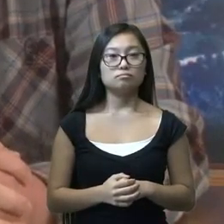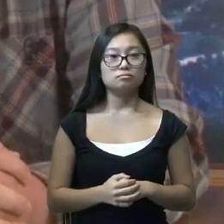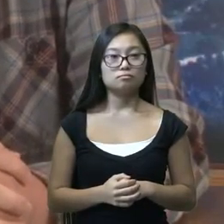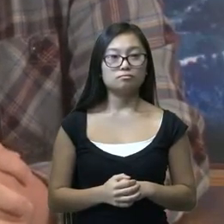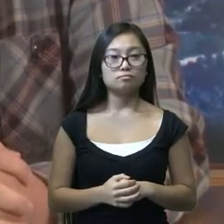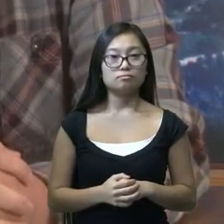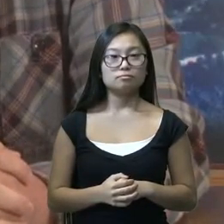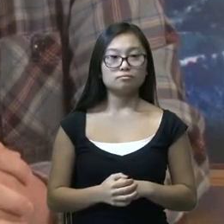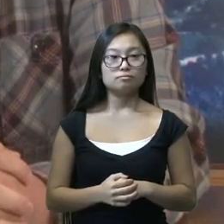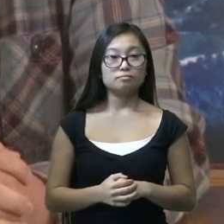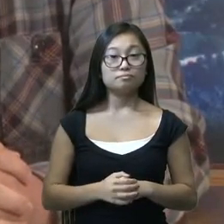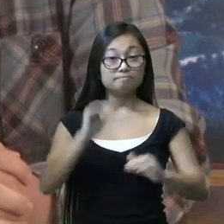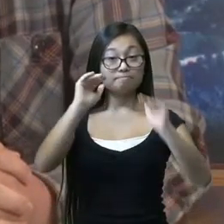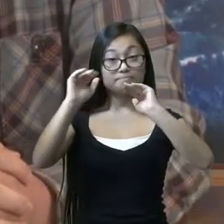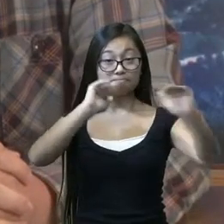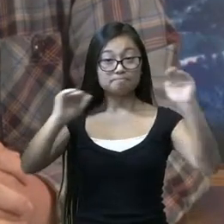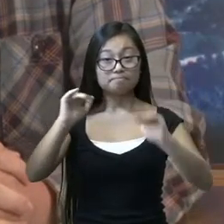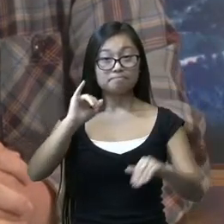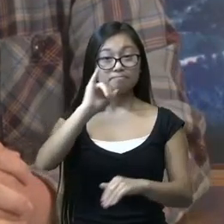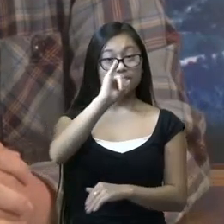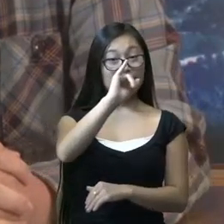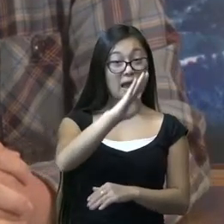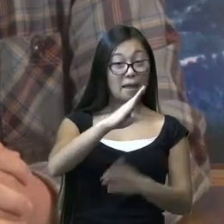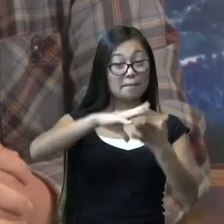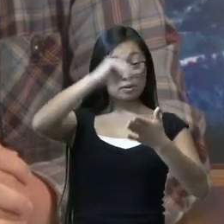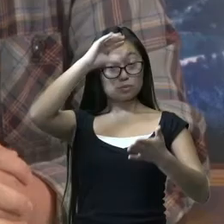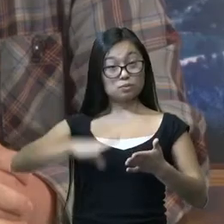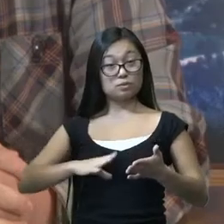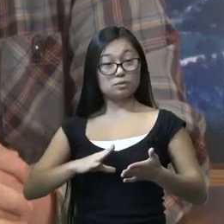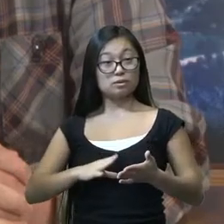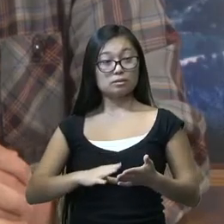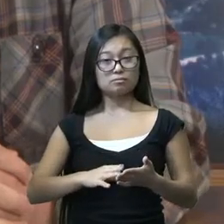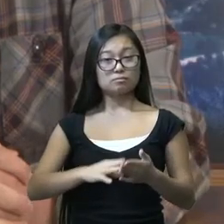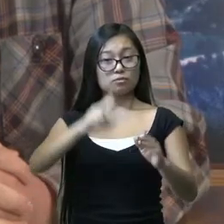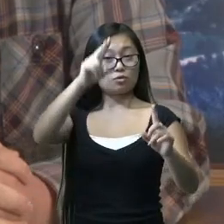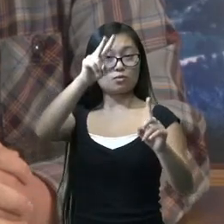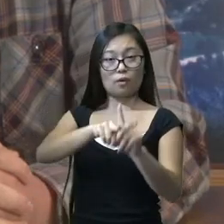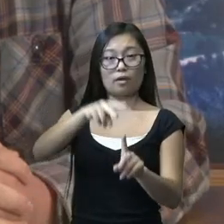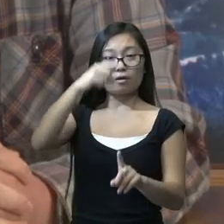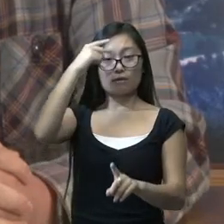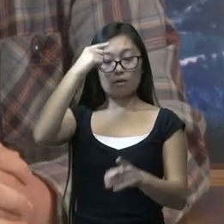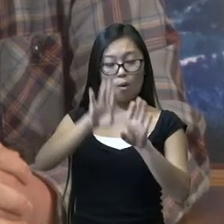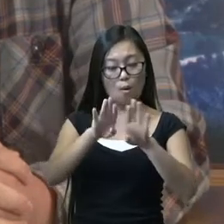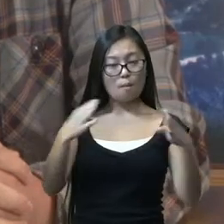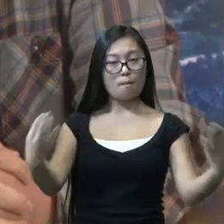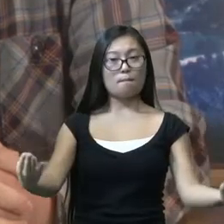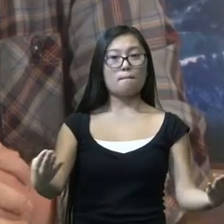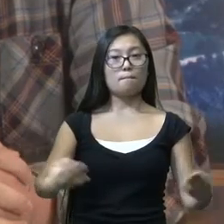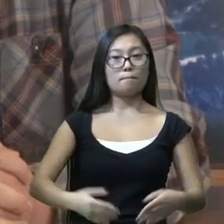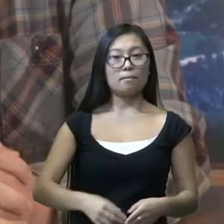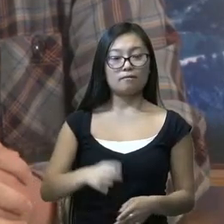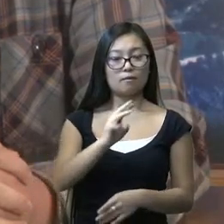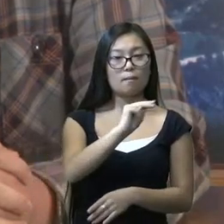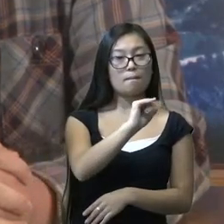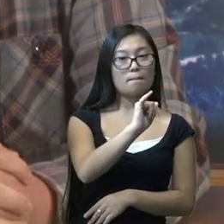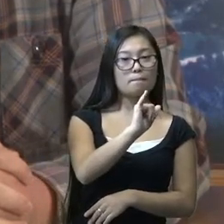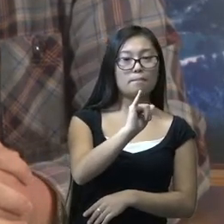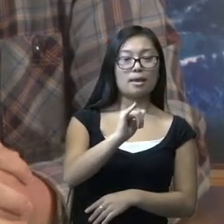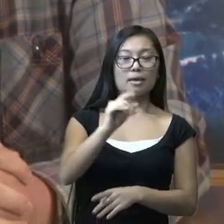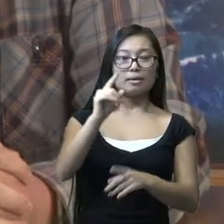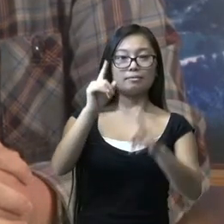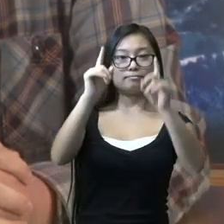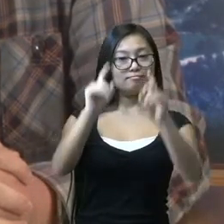805-968-2541. Attention, International Baccalaureate students! Registration is now open for May 2016 IB